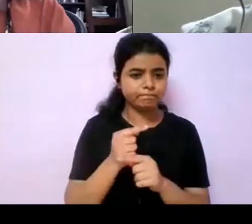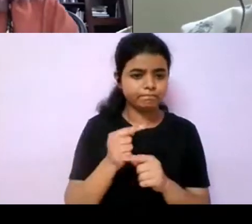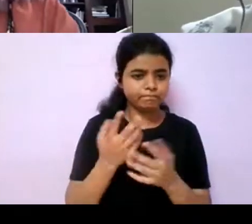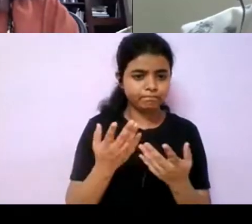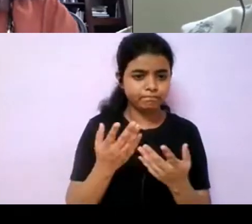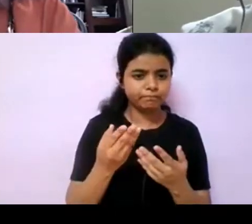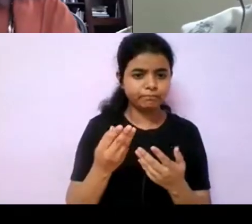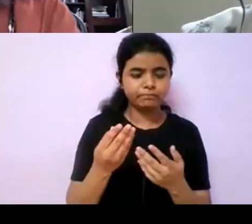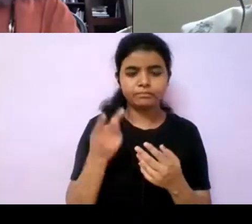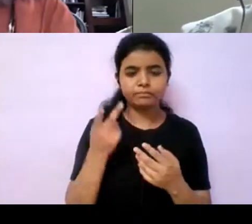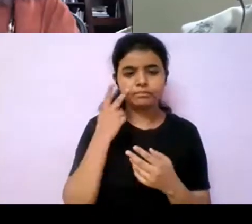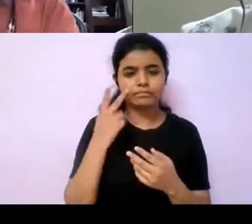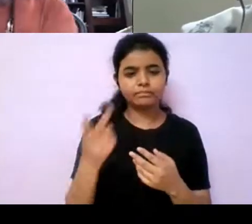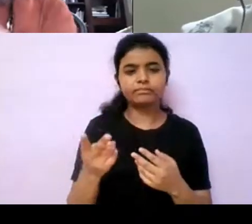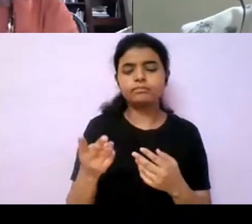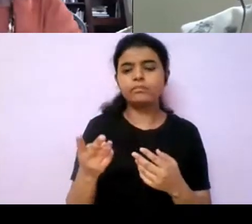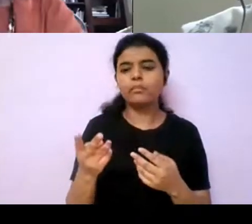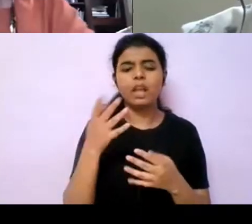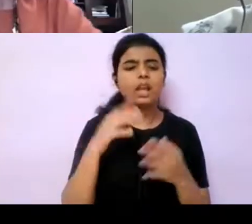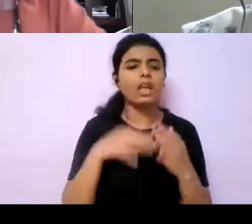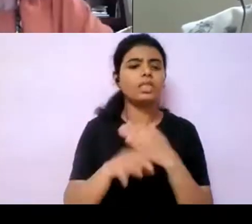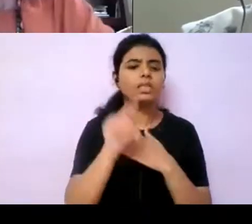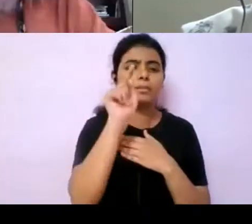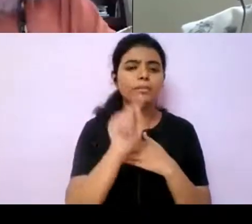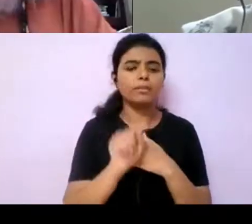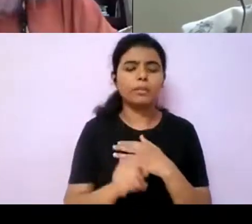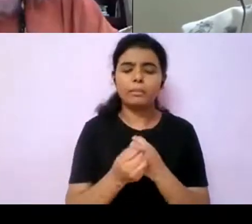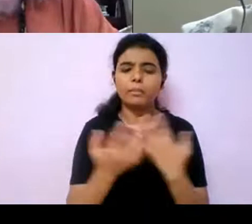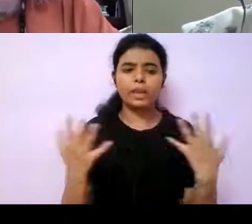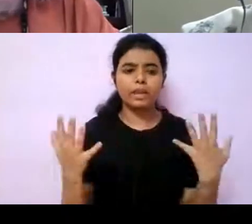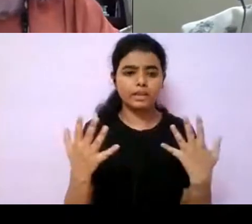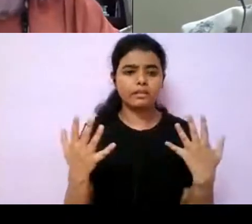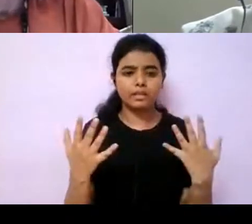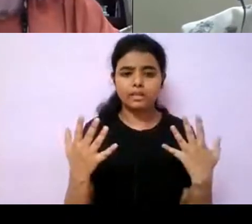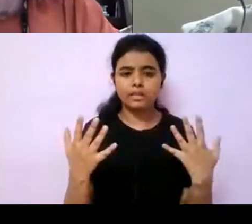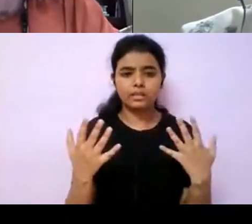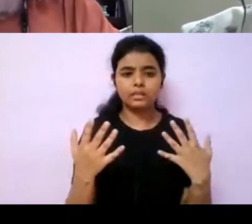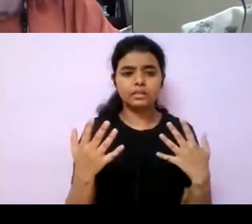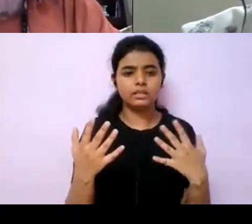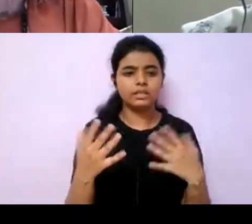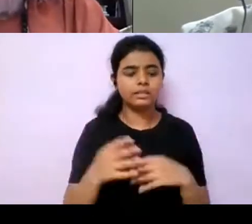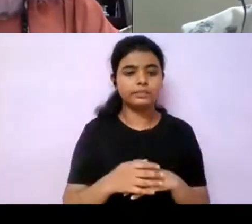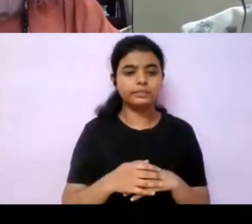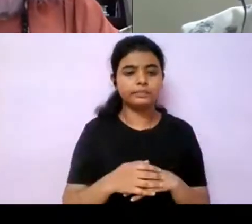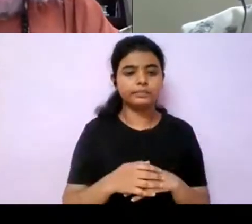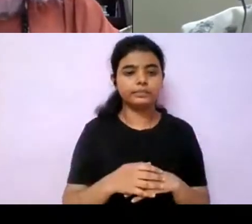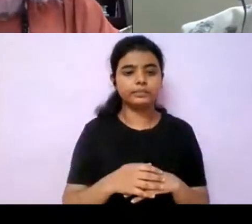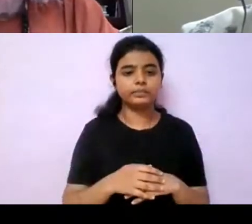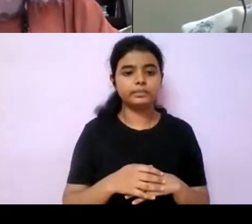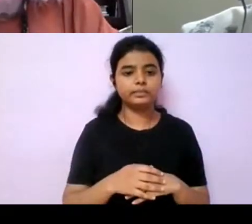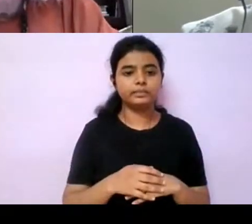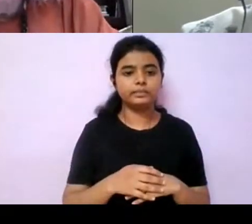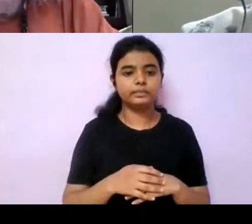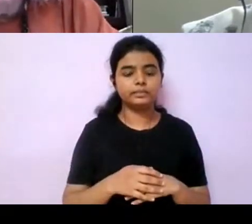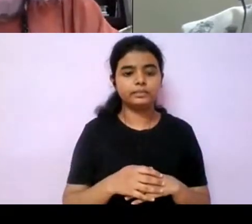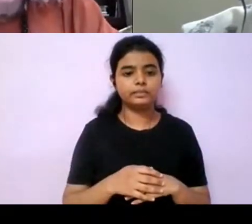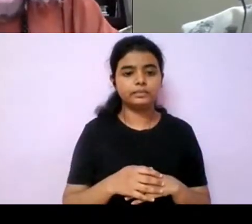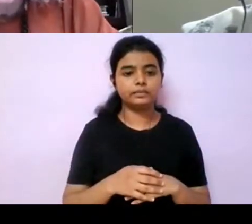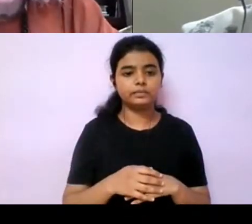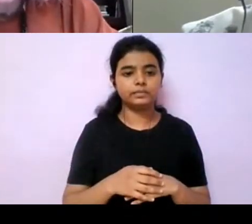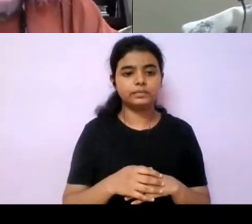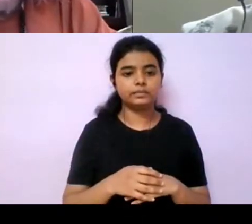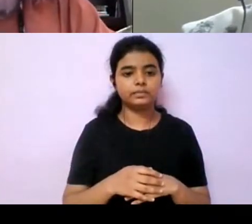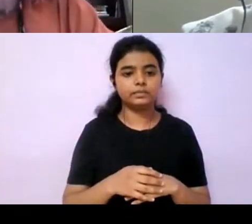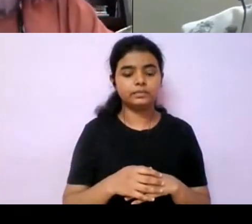see many of the objections. And I think you're talking about euthanasia in the case of an older